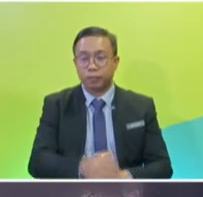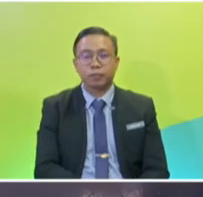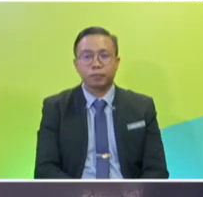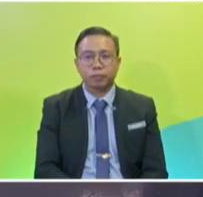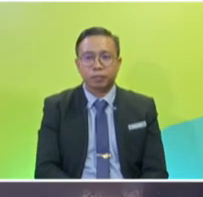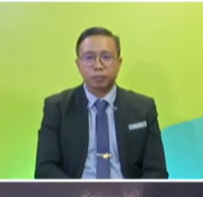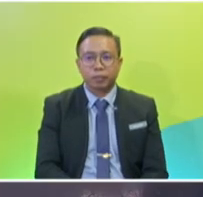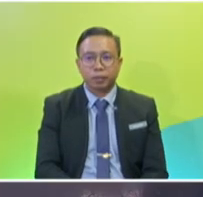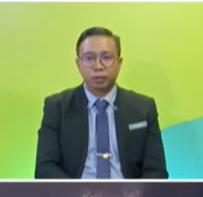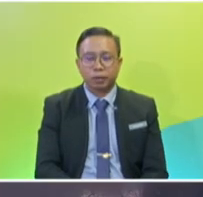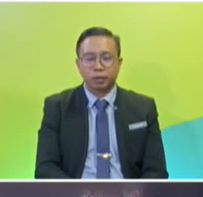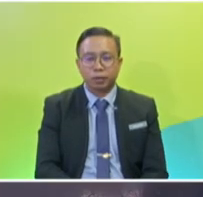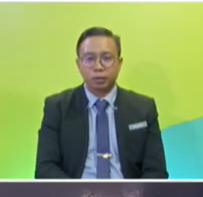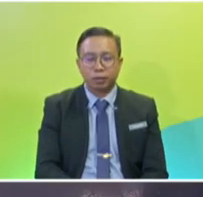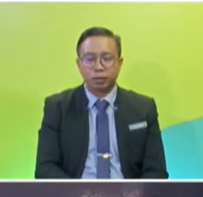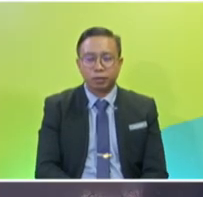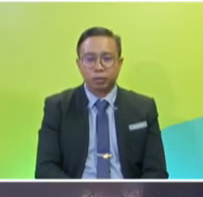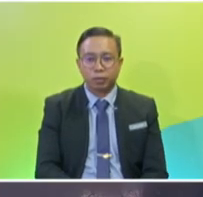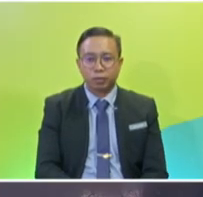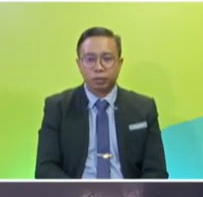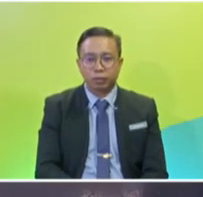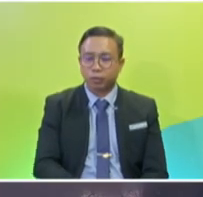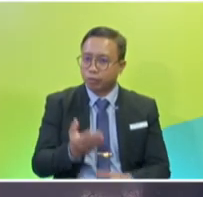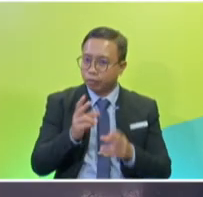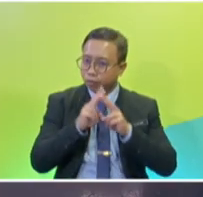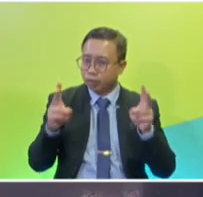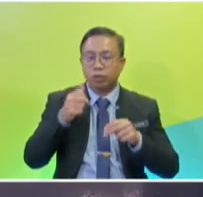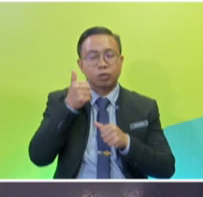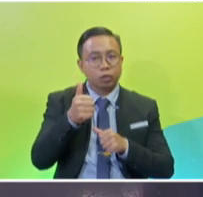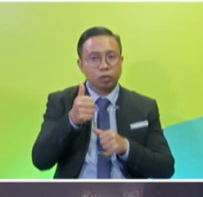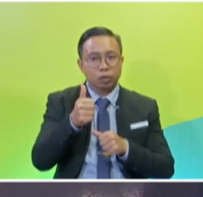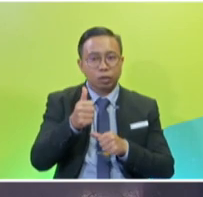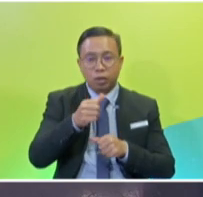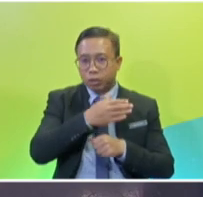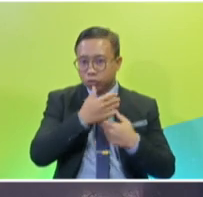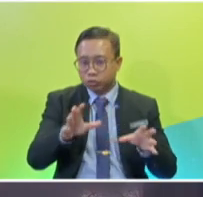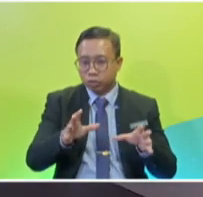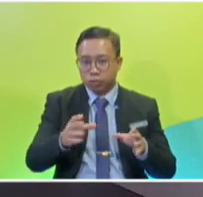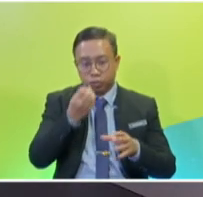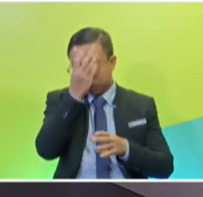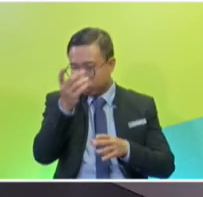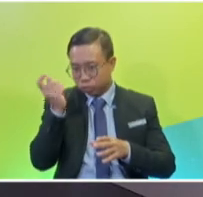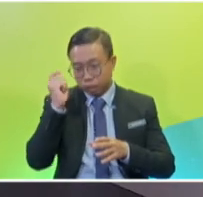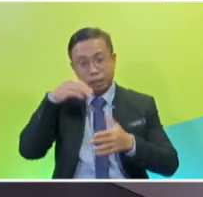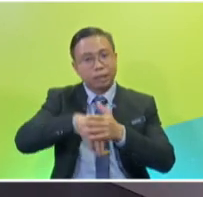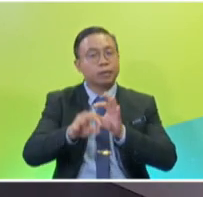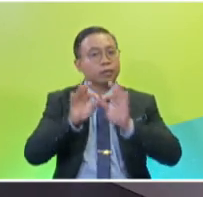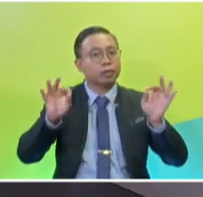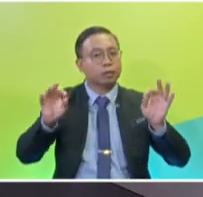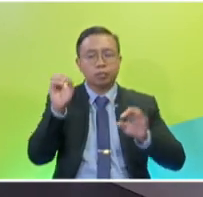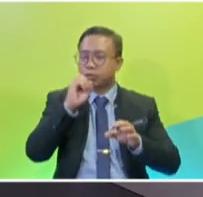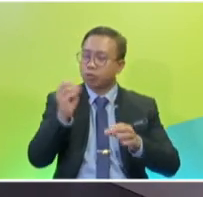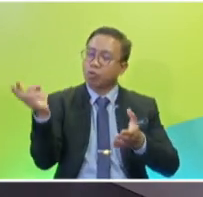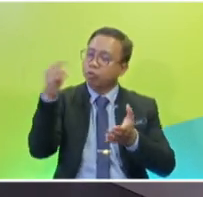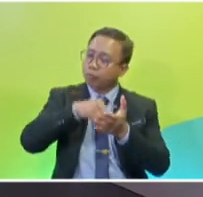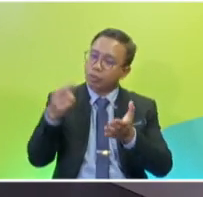it's a occasional thing, frequent thing. And very good. And it has already been mentioned in the first sentence, so there is no repetition. So